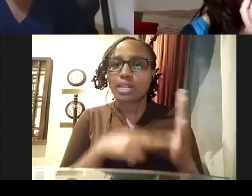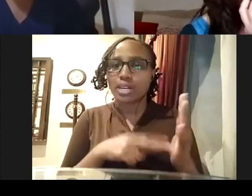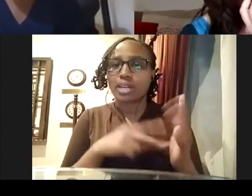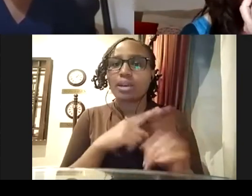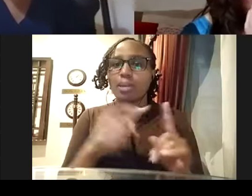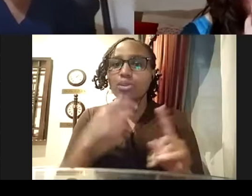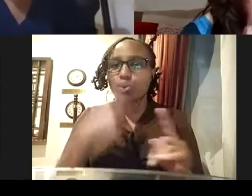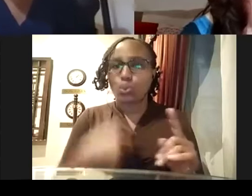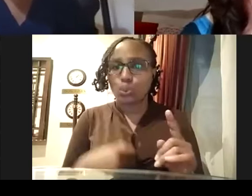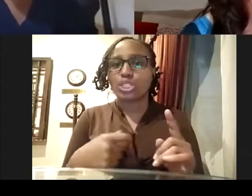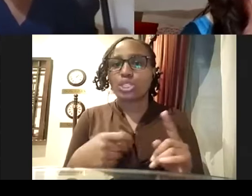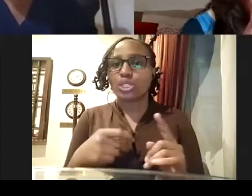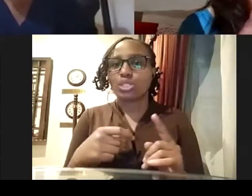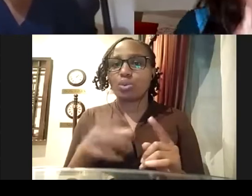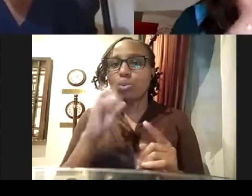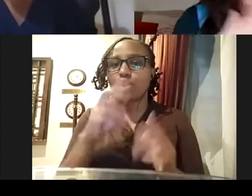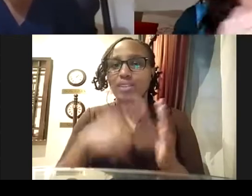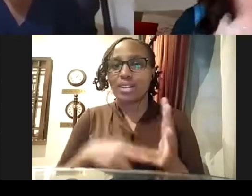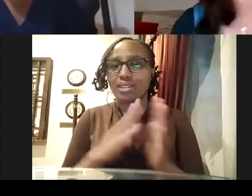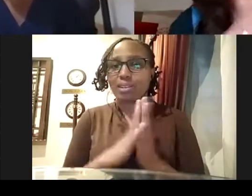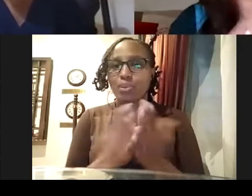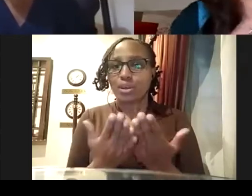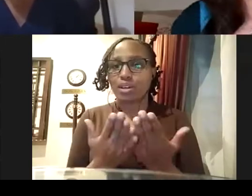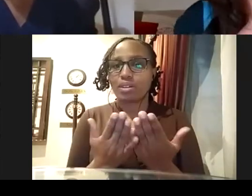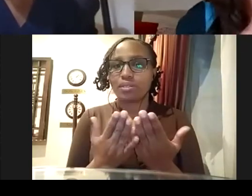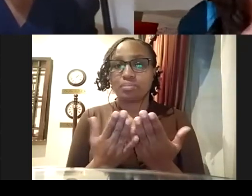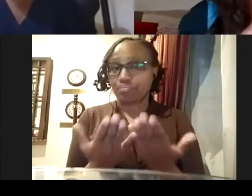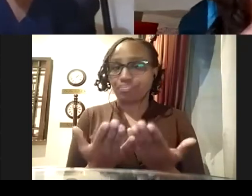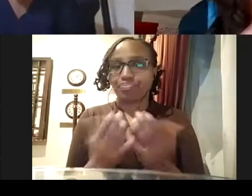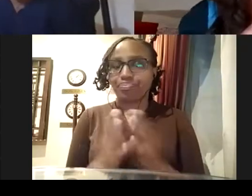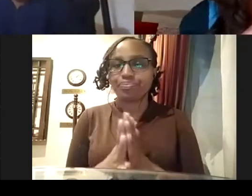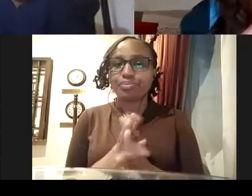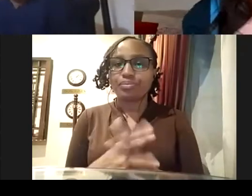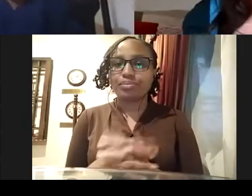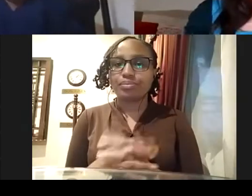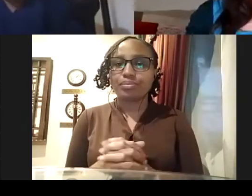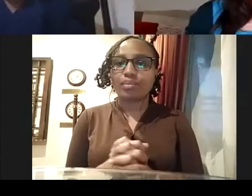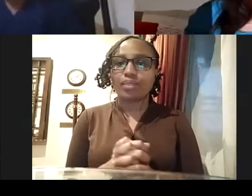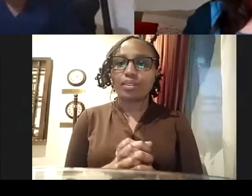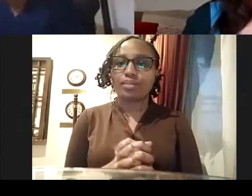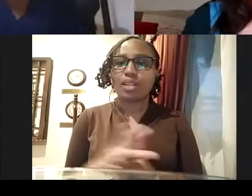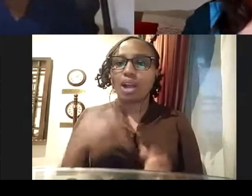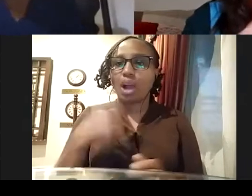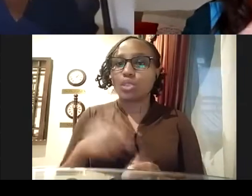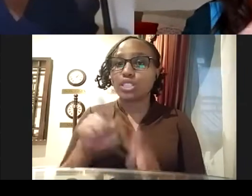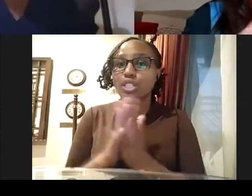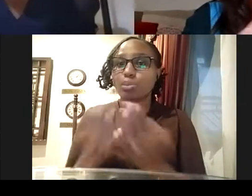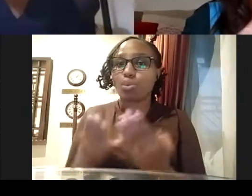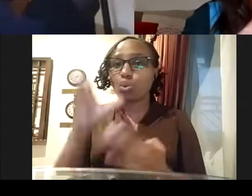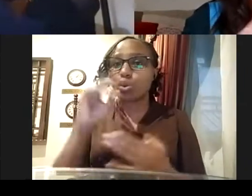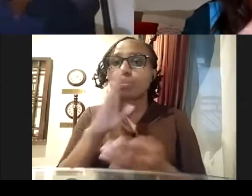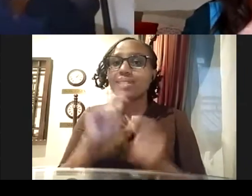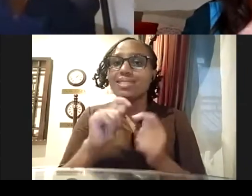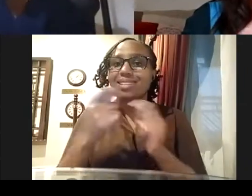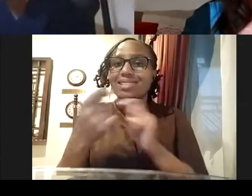would read the book, people who have not yet read. Yeah. I wish this book would be translated into as